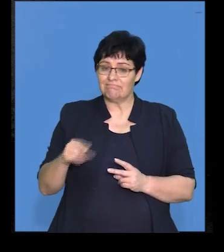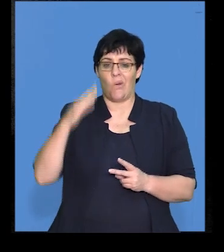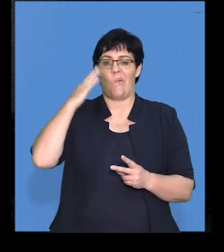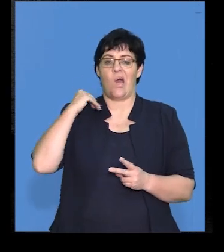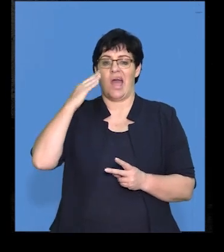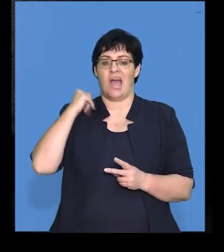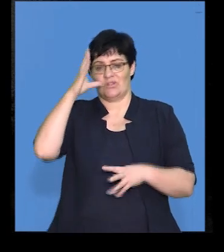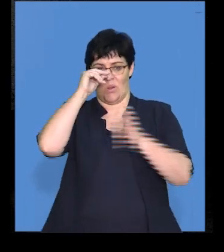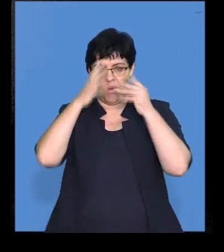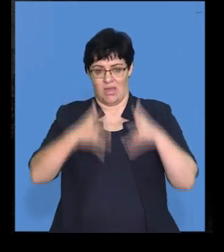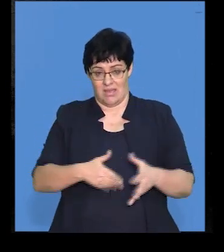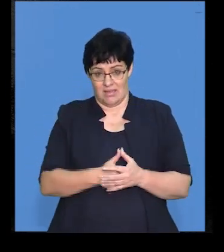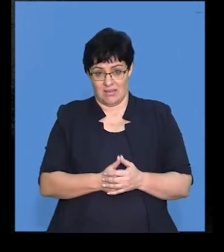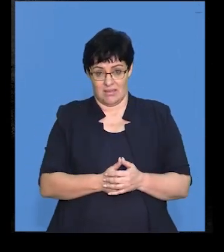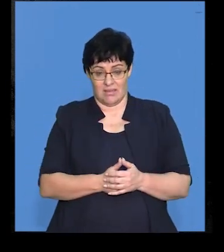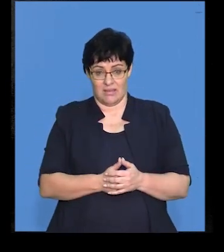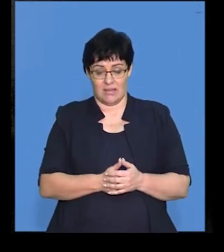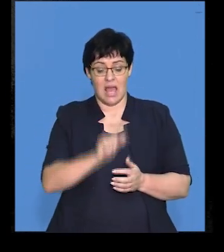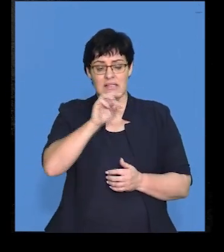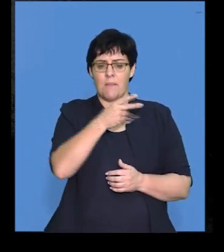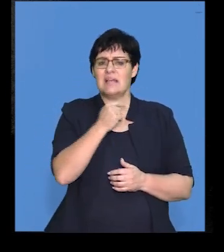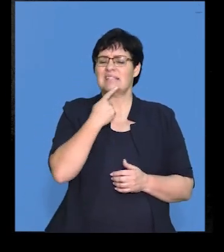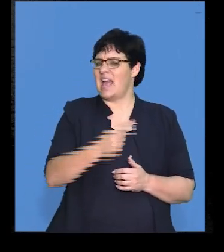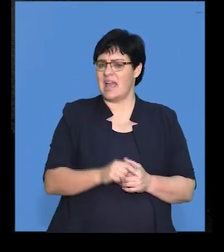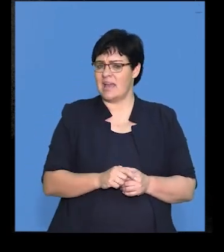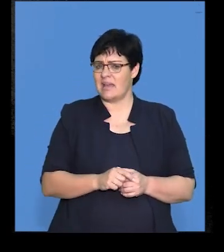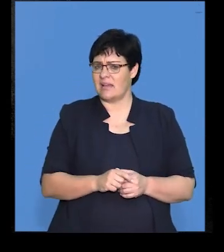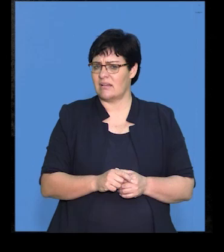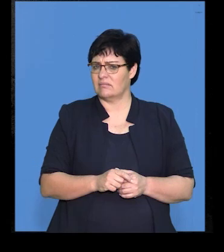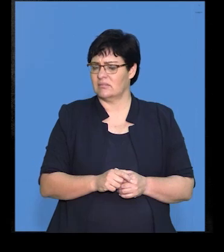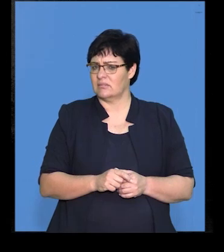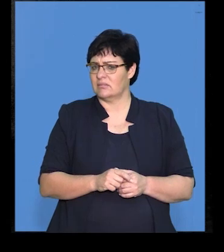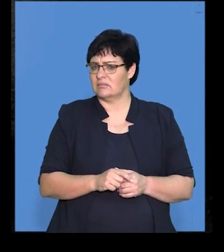is a white learner. And when Tammy says,